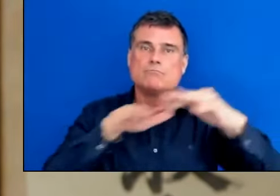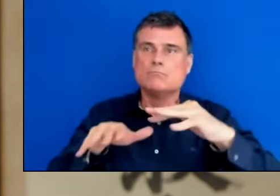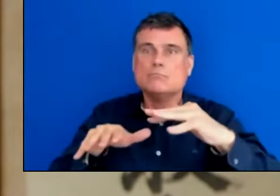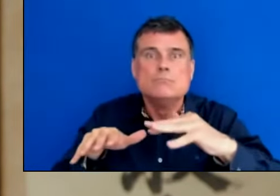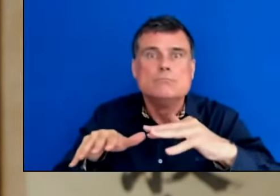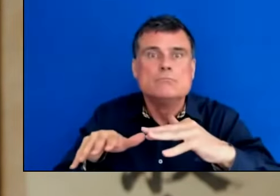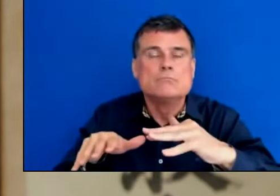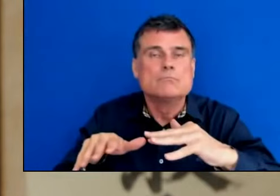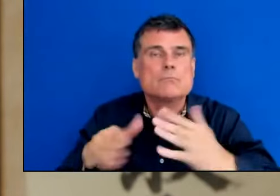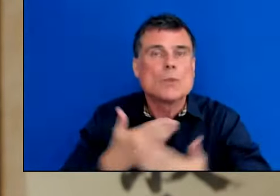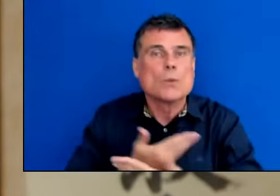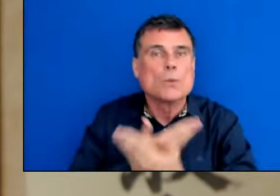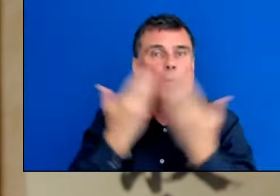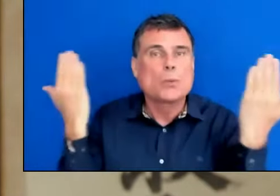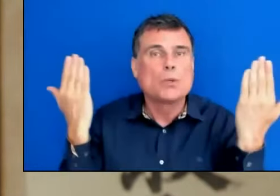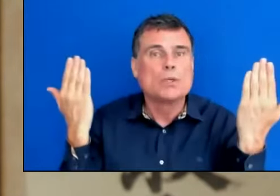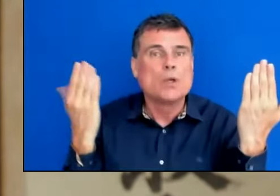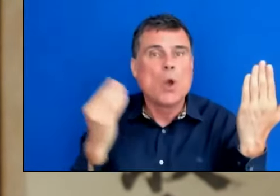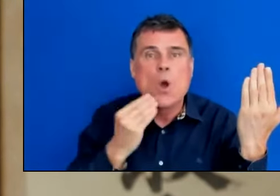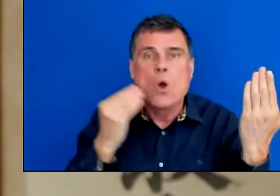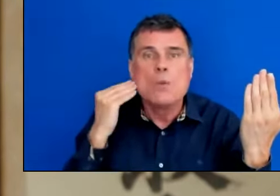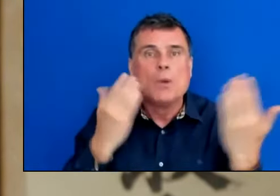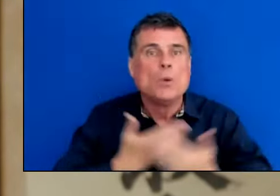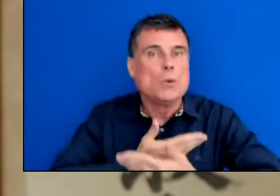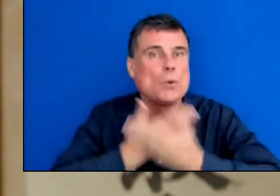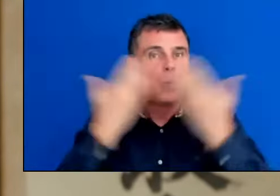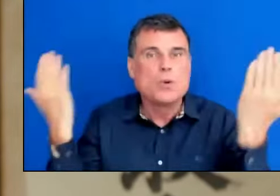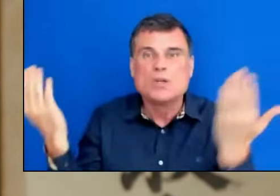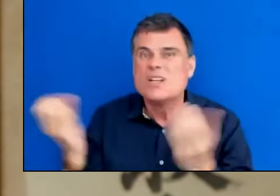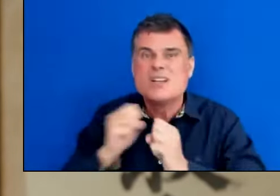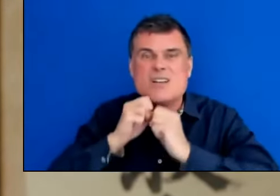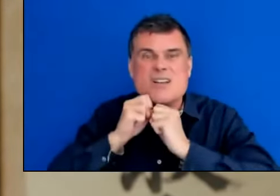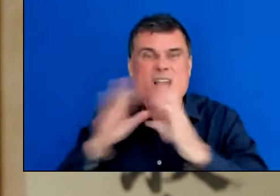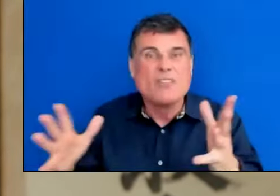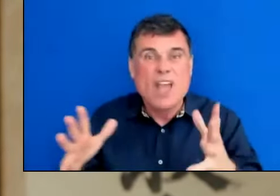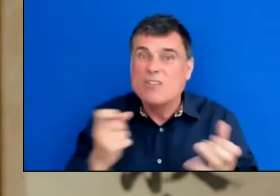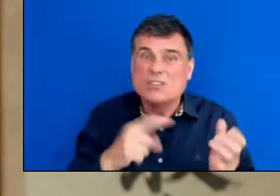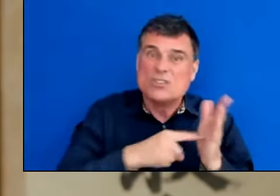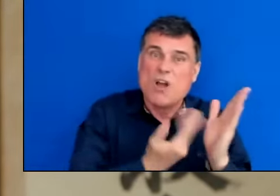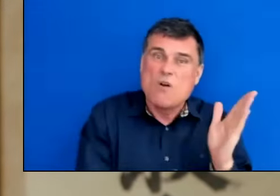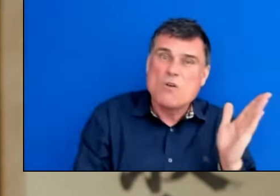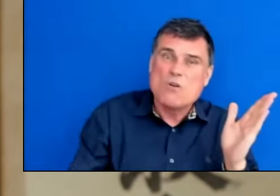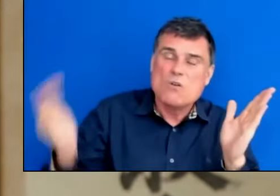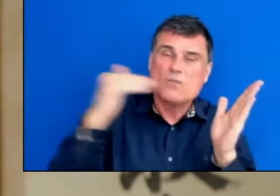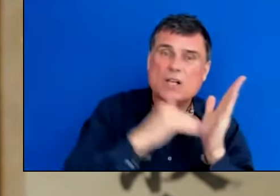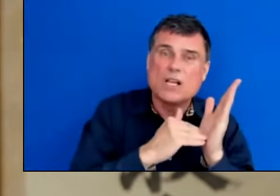had nothing, and they had to start over. And they did.